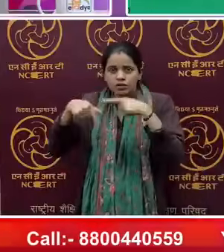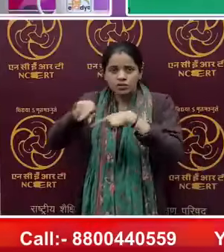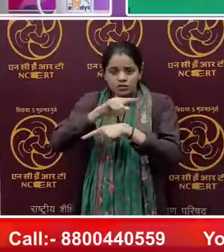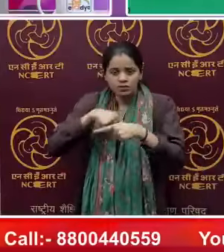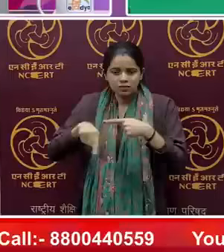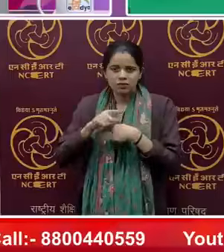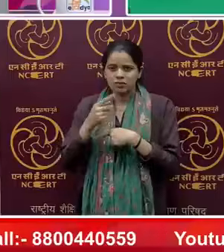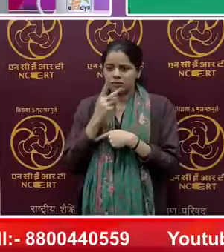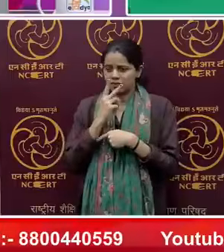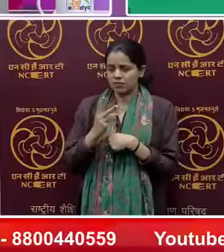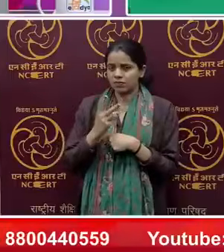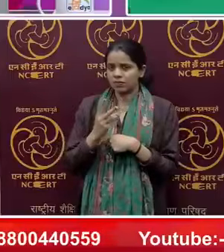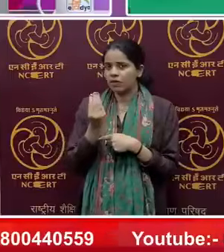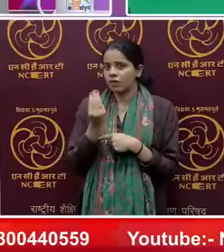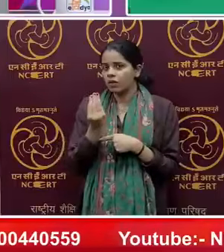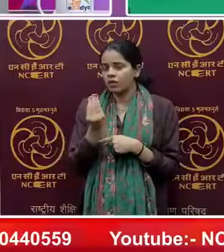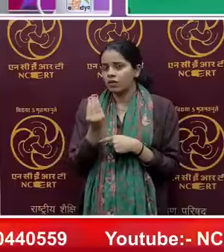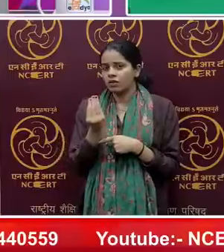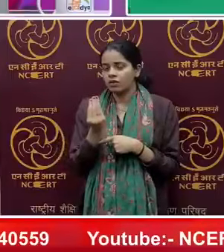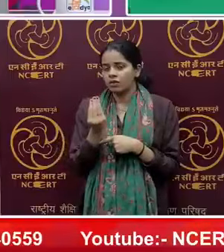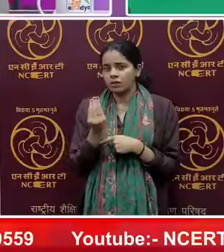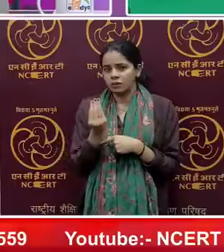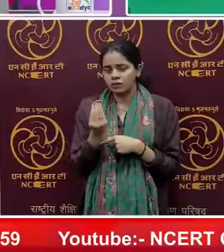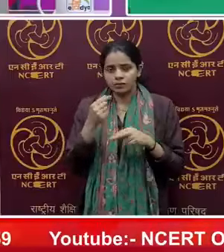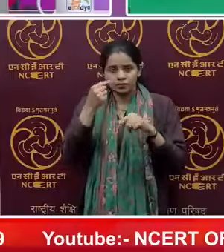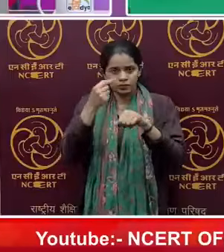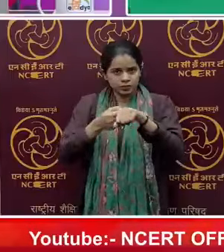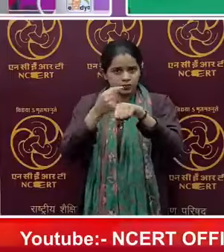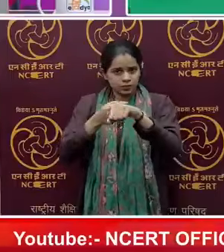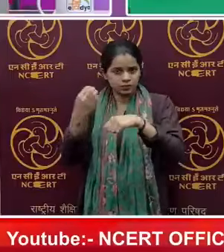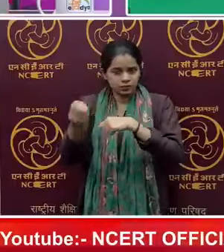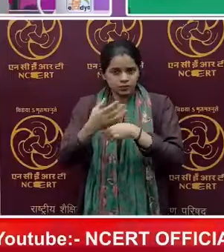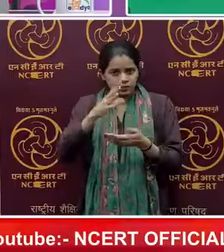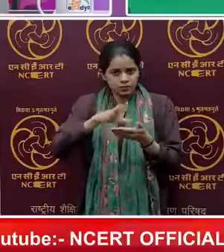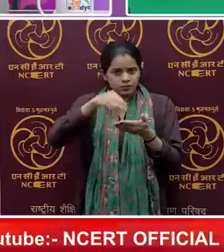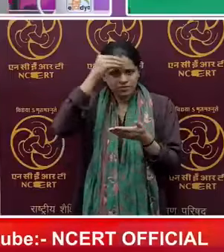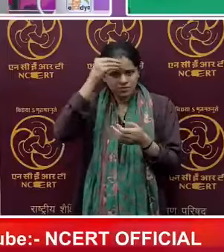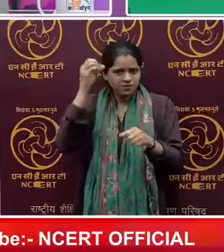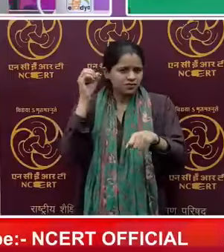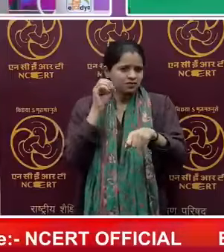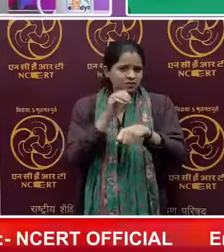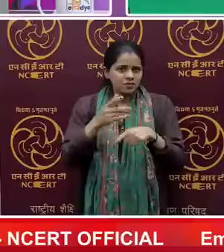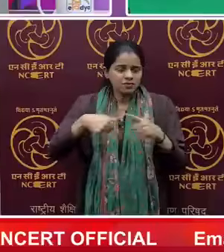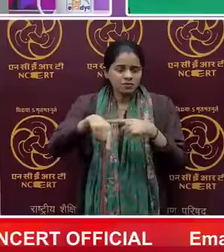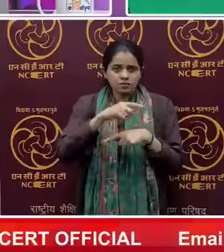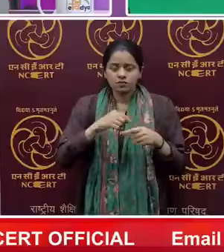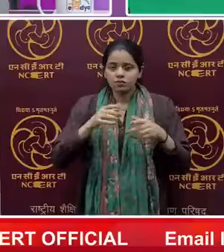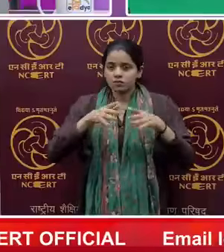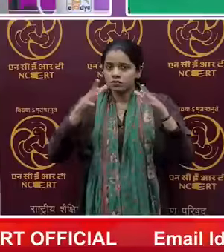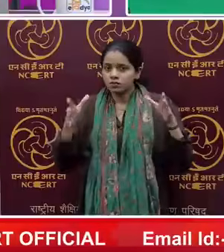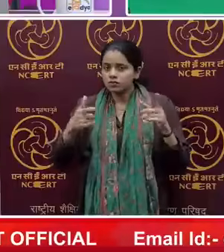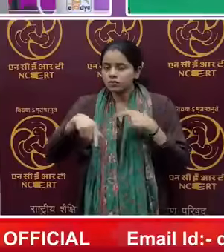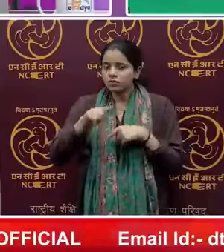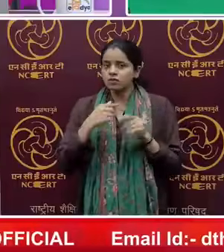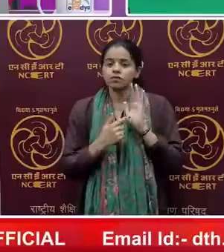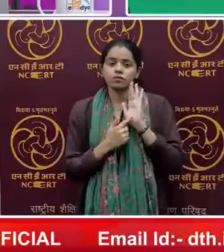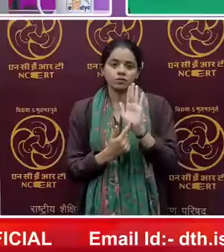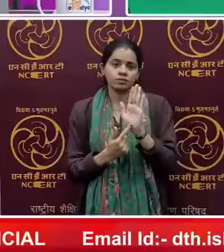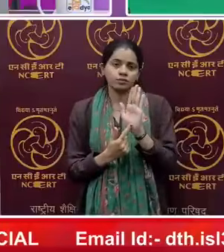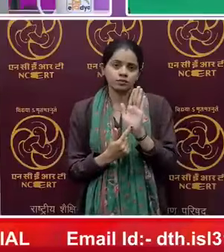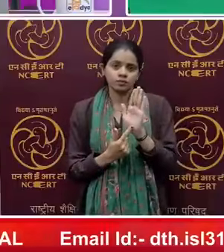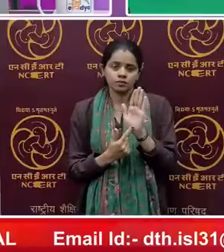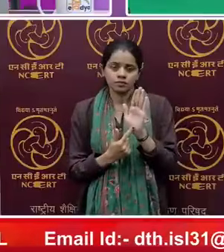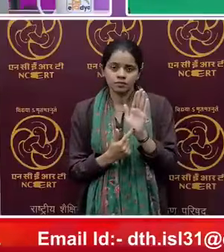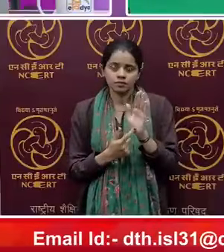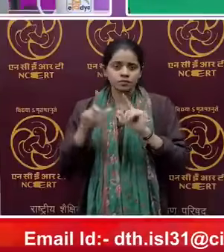deaf. But ma'am, there's one more thing, that it eventually impacts their learning also in a very big way, and you have presented that,